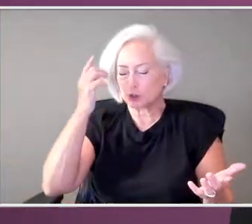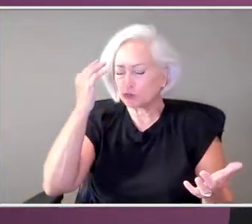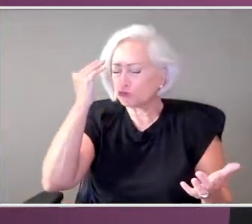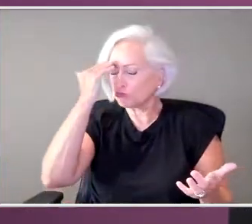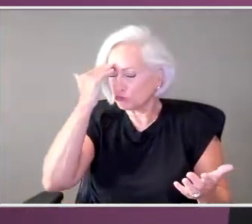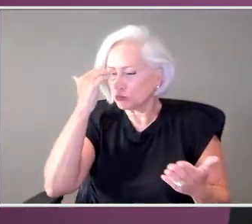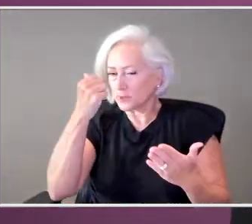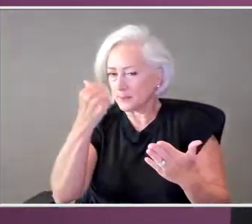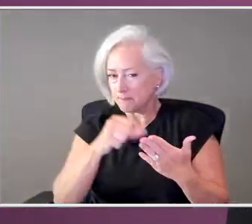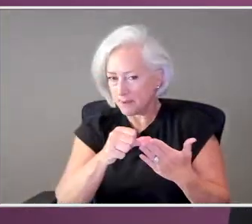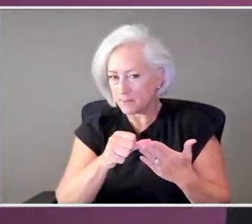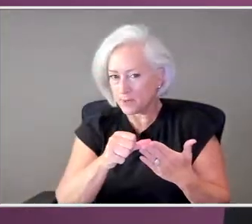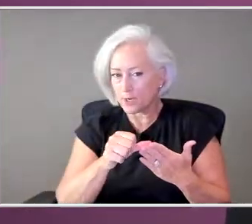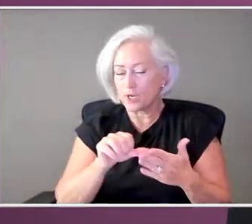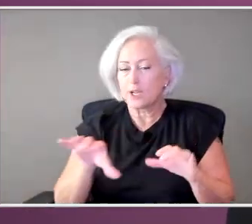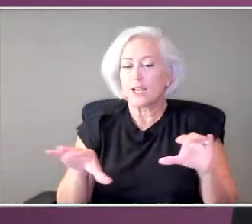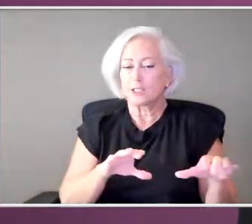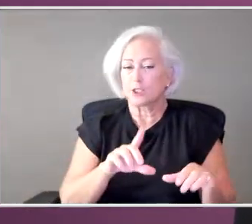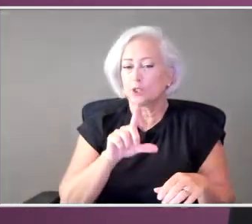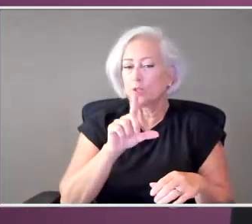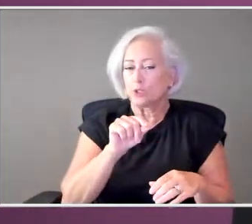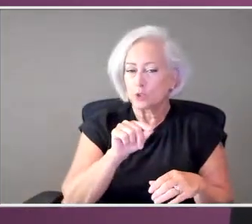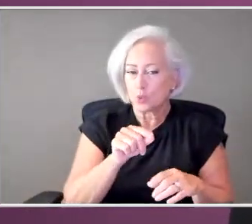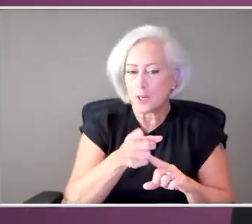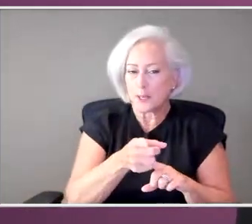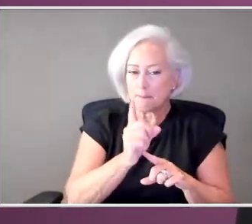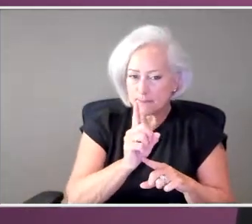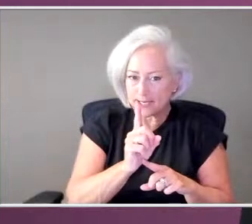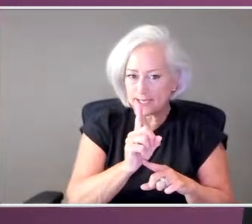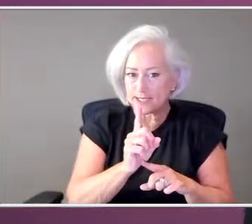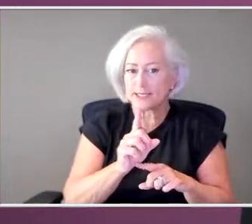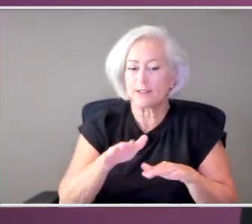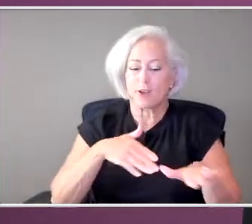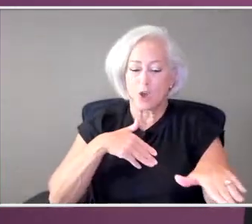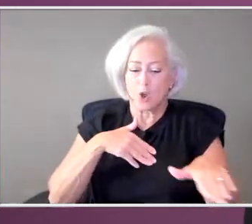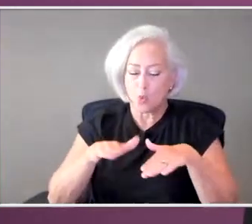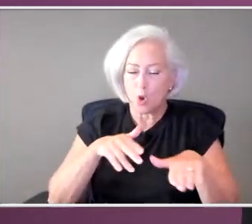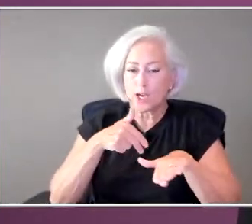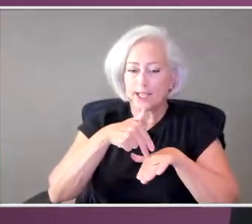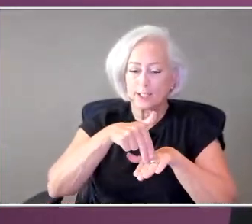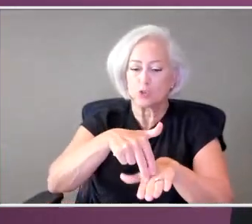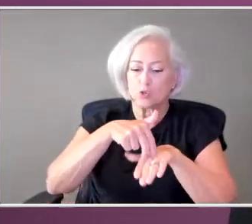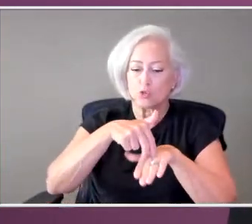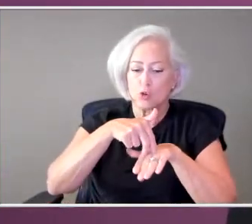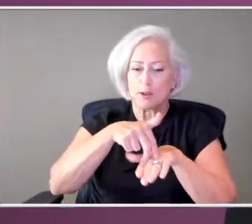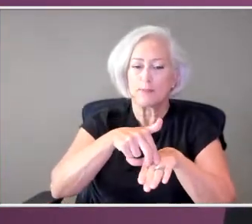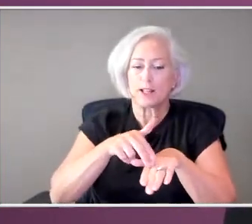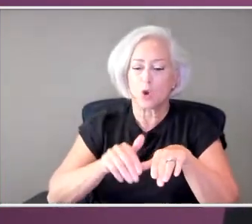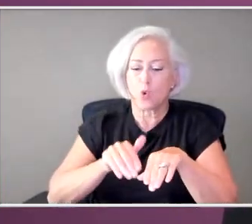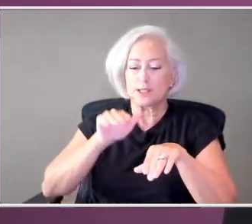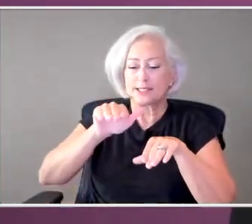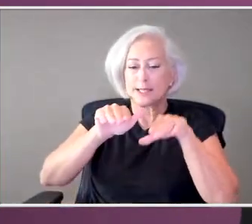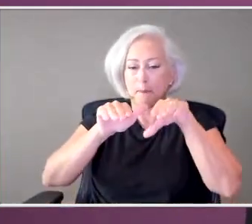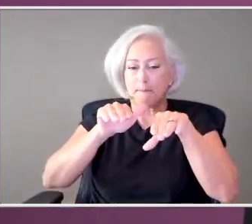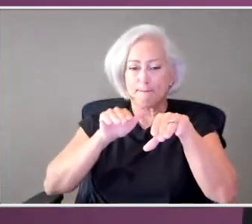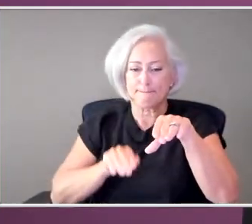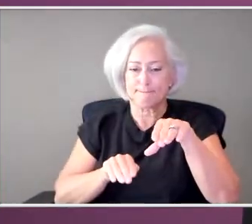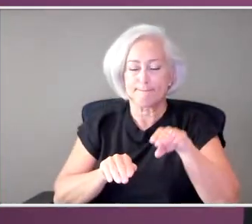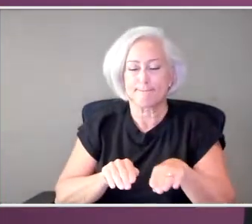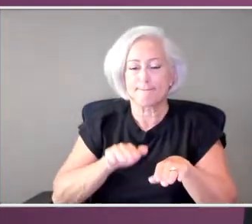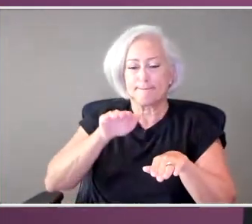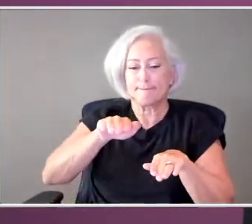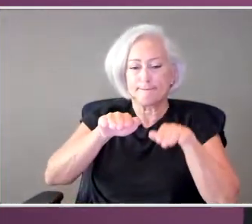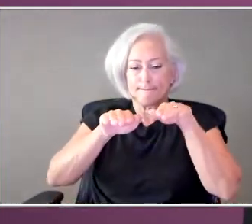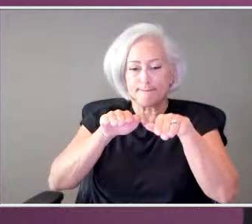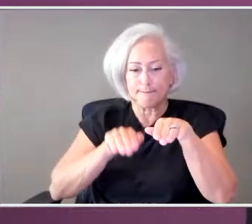about, 20 minutes or so of just, walking on the treadmill or the stepper. But the weight training is where I